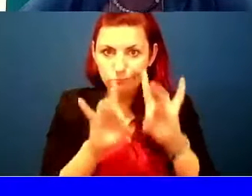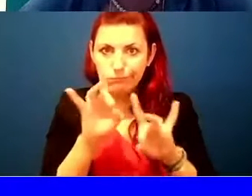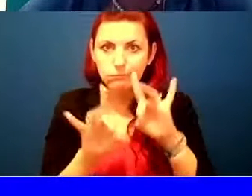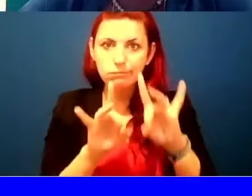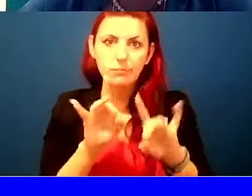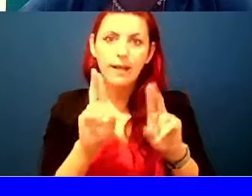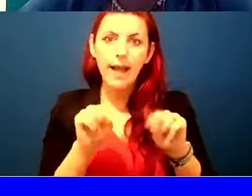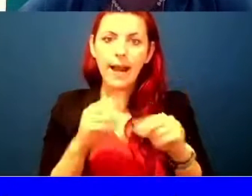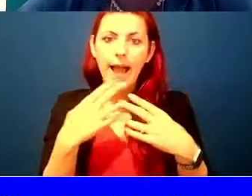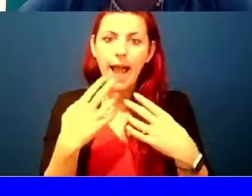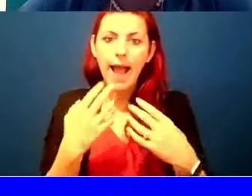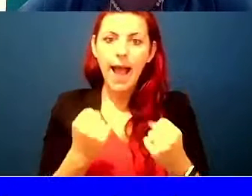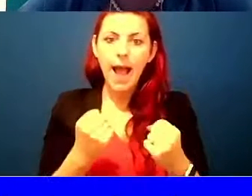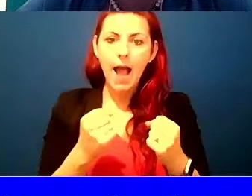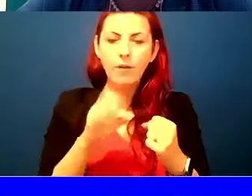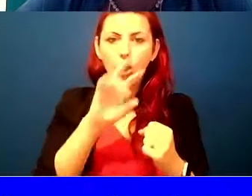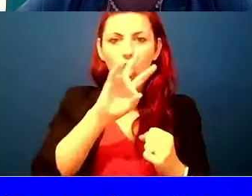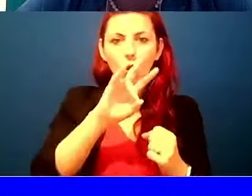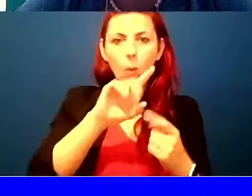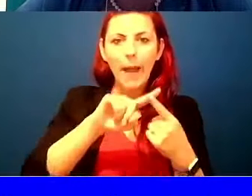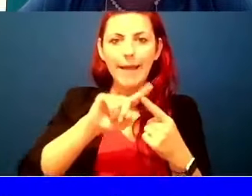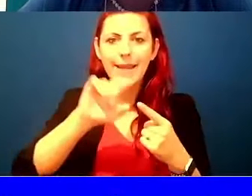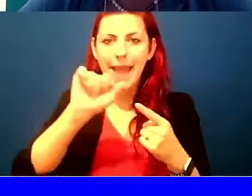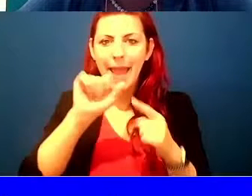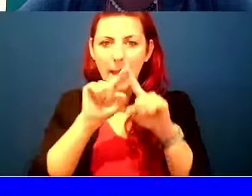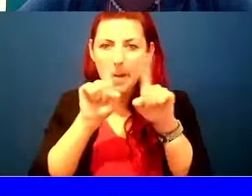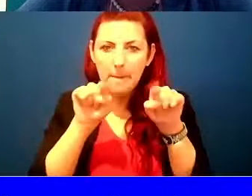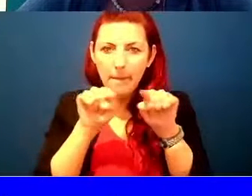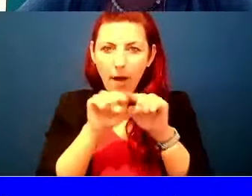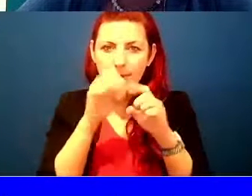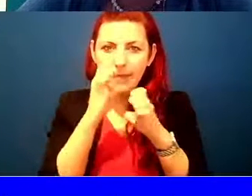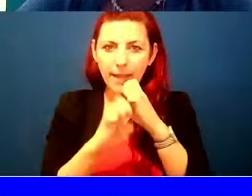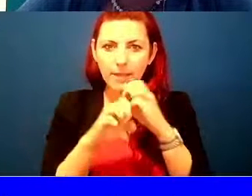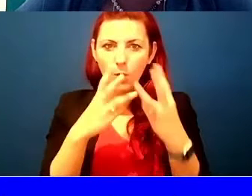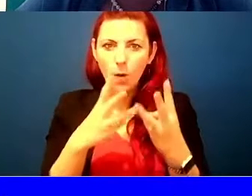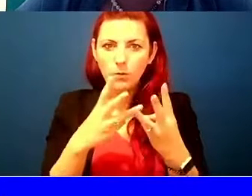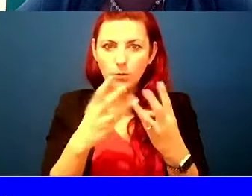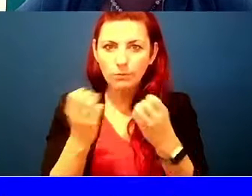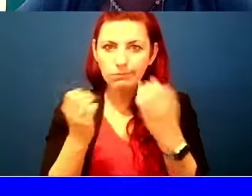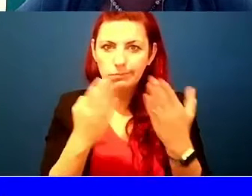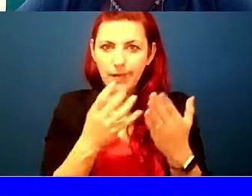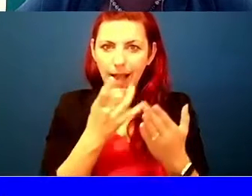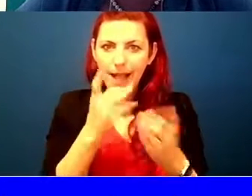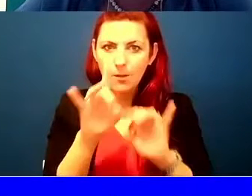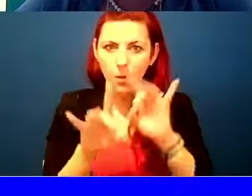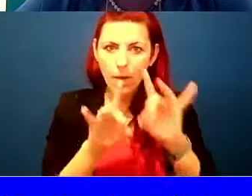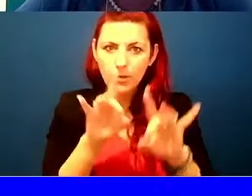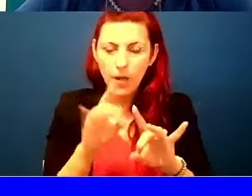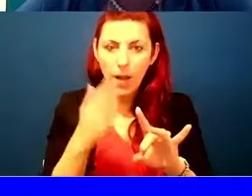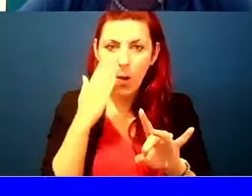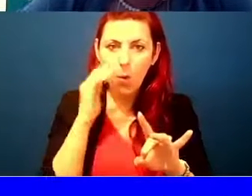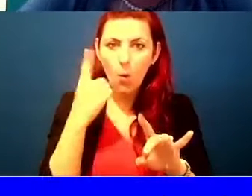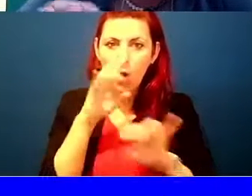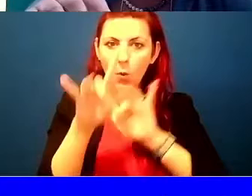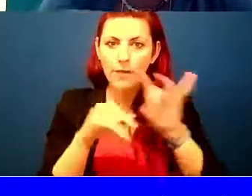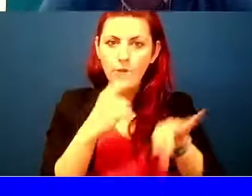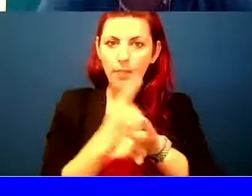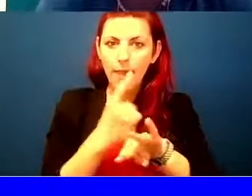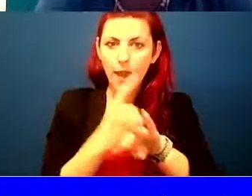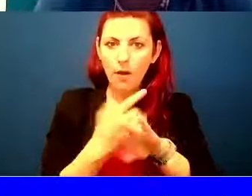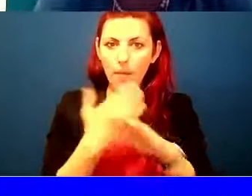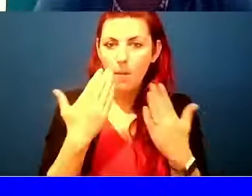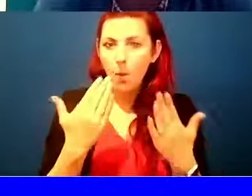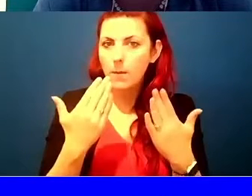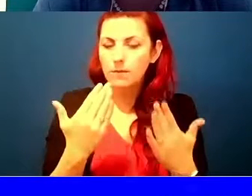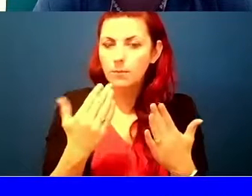there is a chat function there, so questions can be answered. And the one question that has come in that is